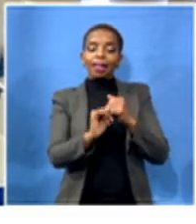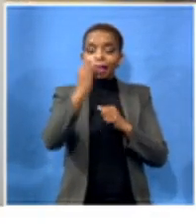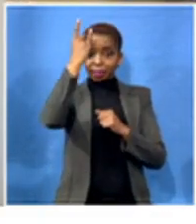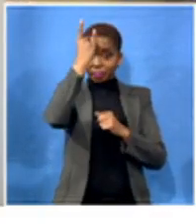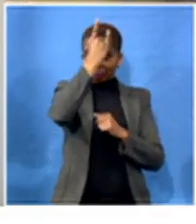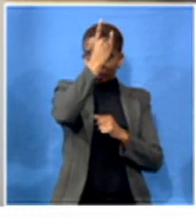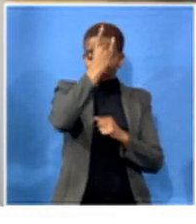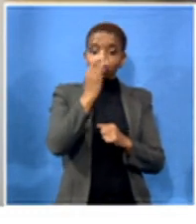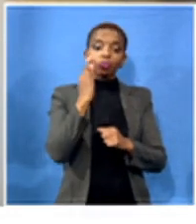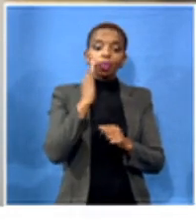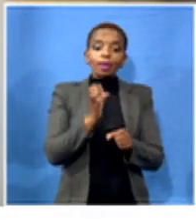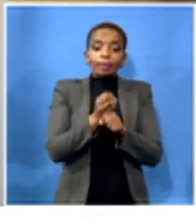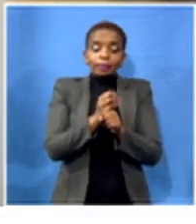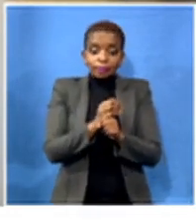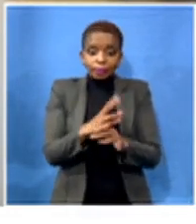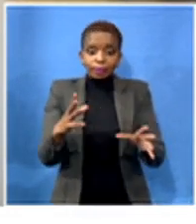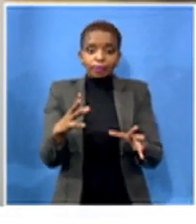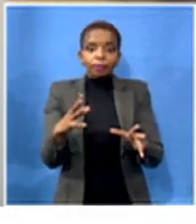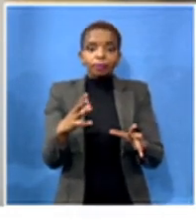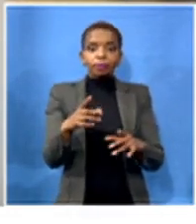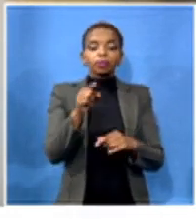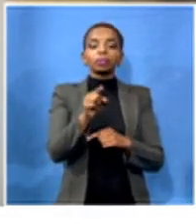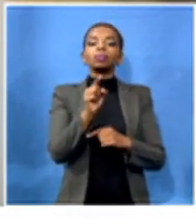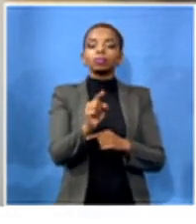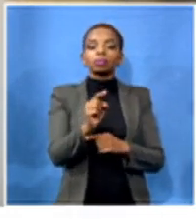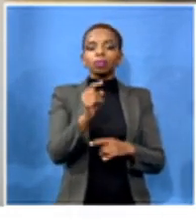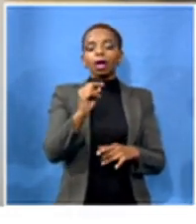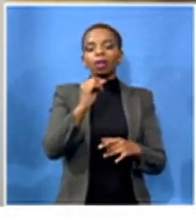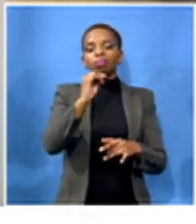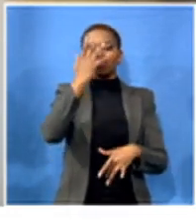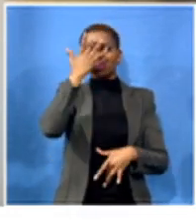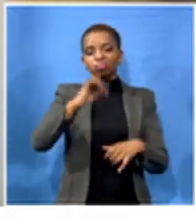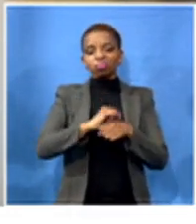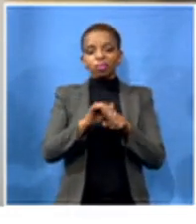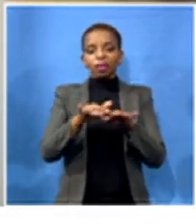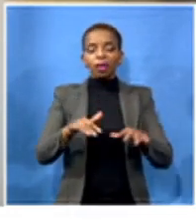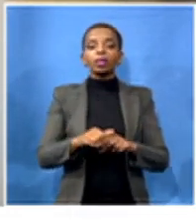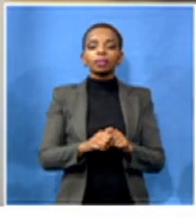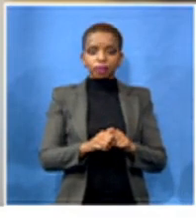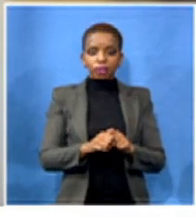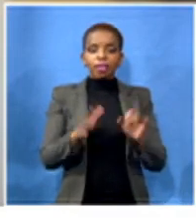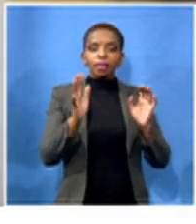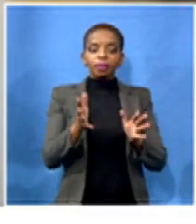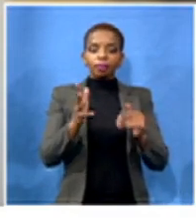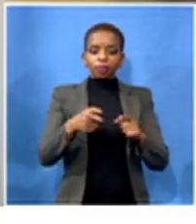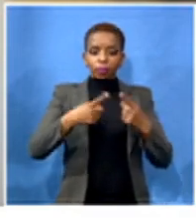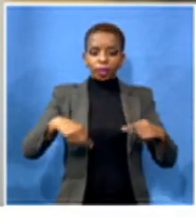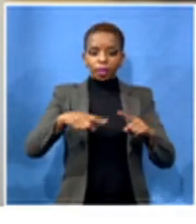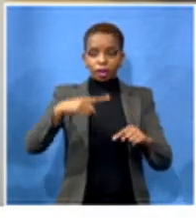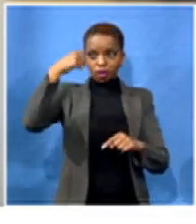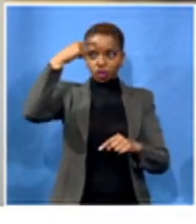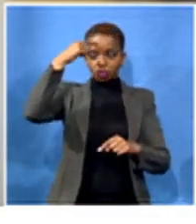was starting to hit our shores, there were extensive discussions with the regulator and various schemes to consider financial